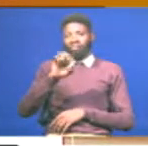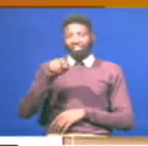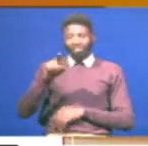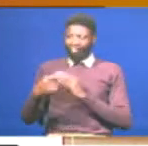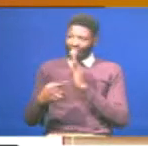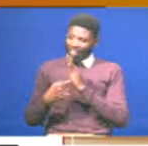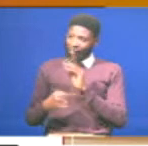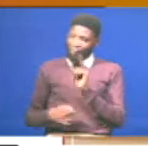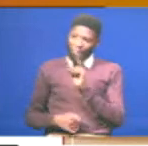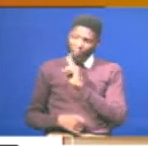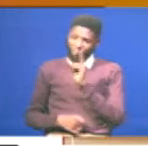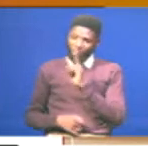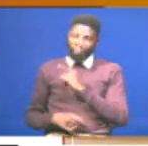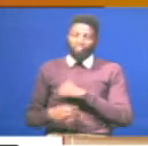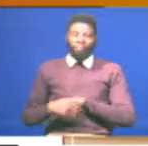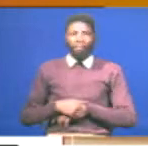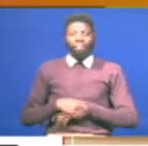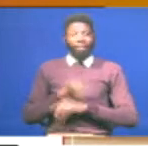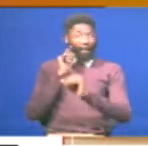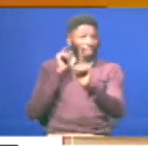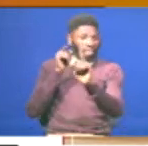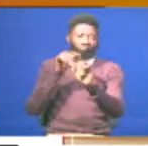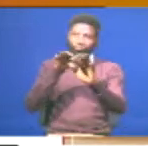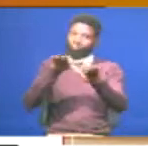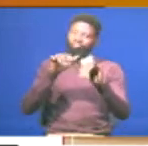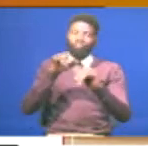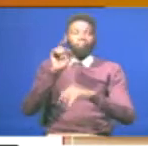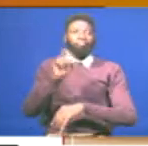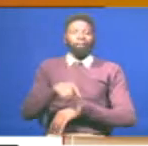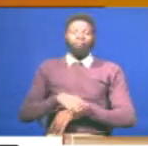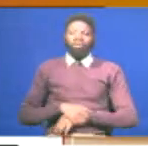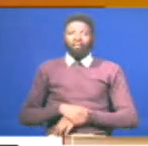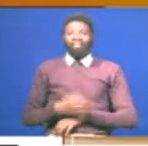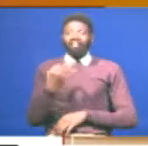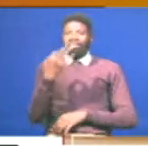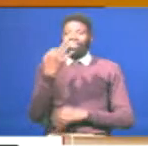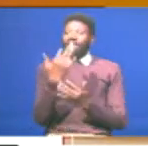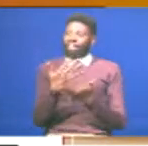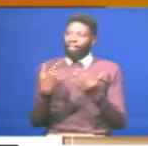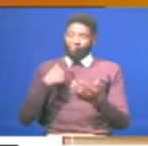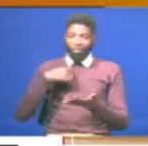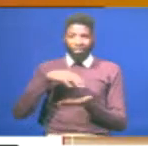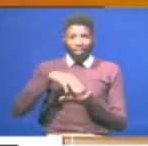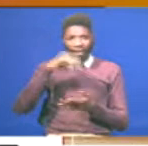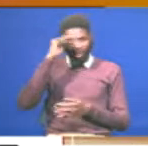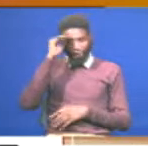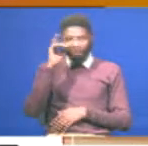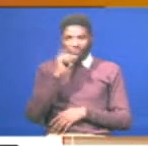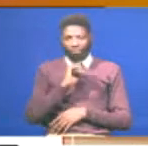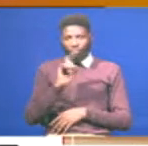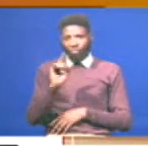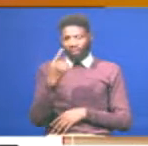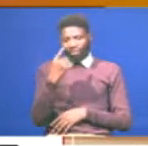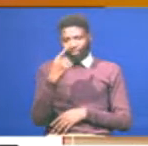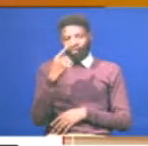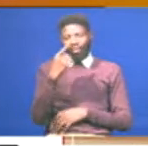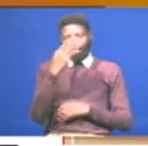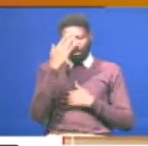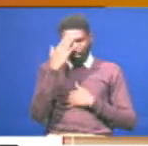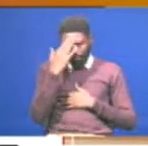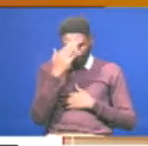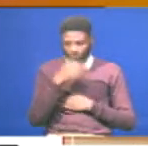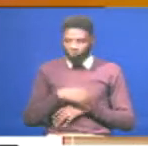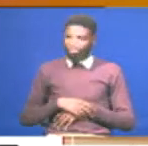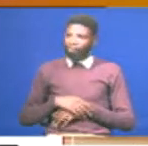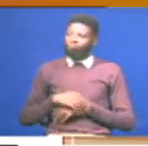he's a go-getter. Three things I learned from him. One is humility. He would tell